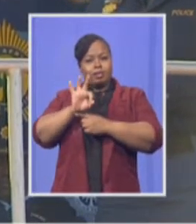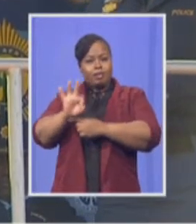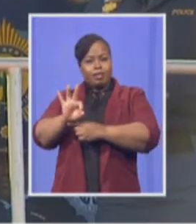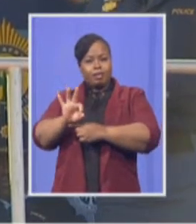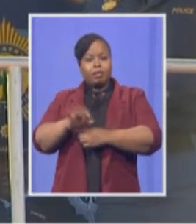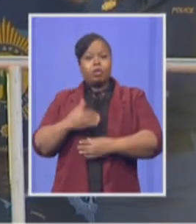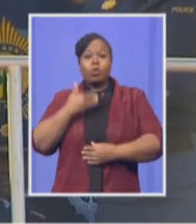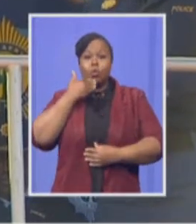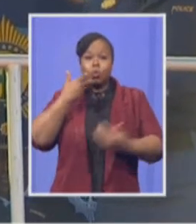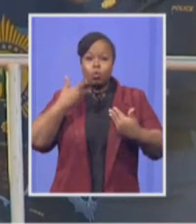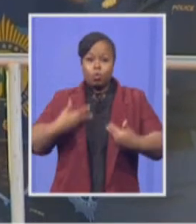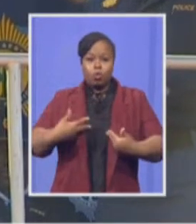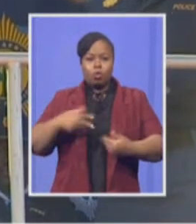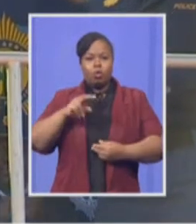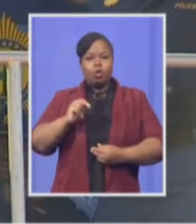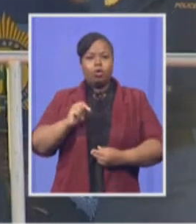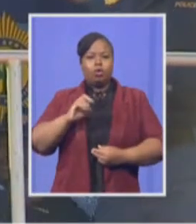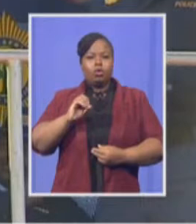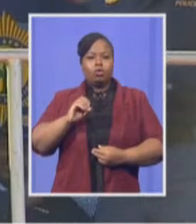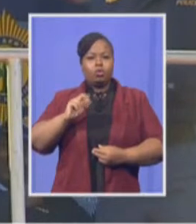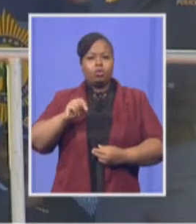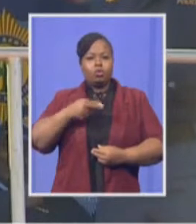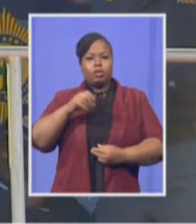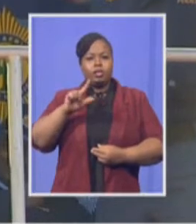Brigadier Nonhlanhla Gubheka.